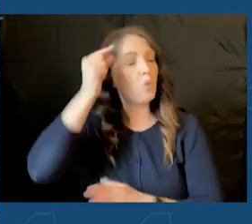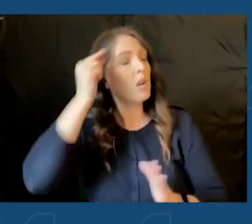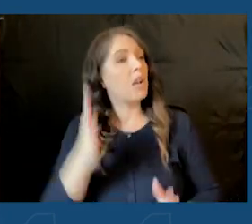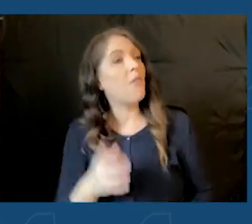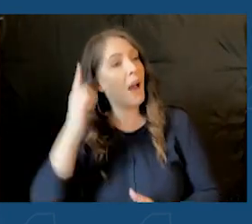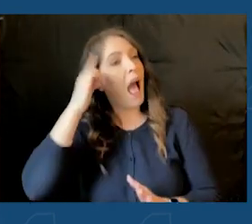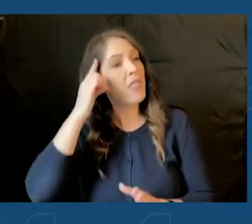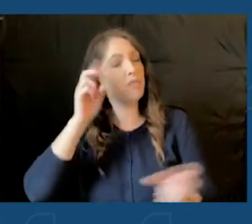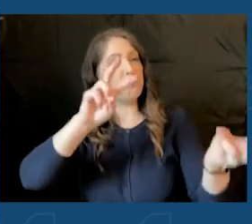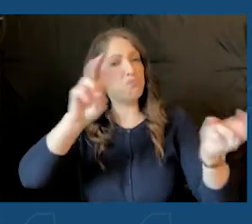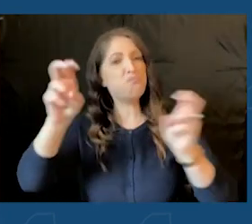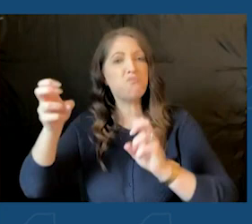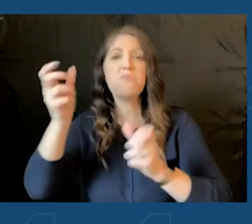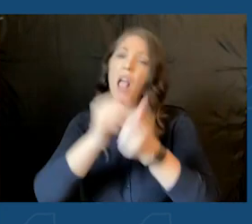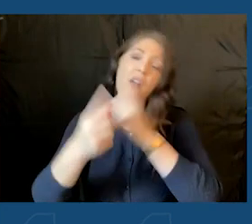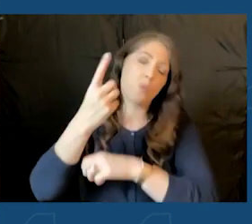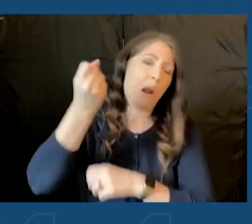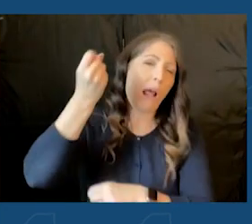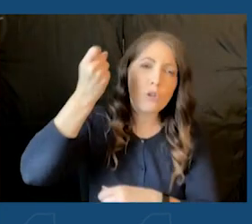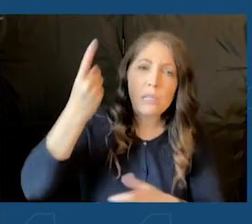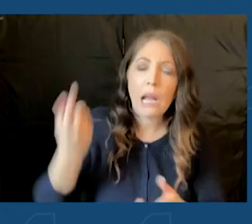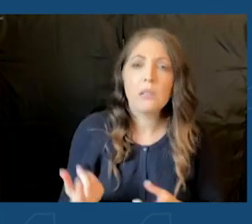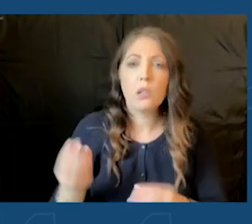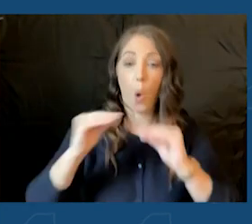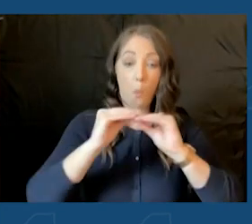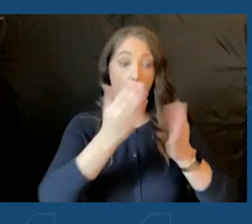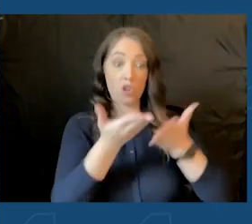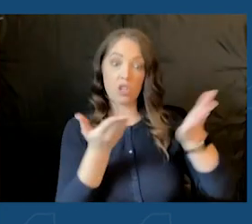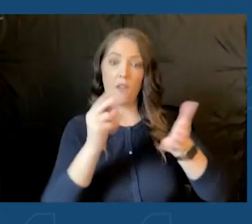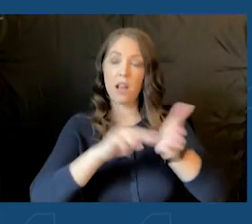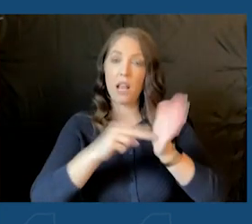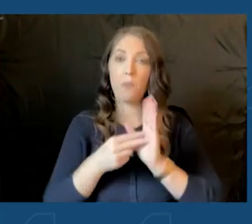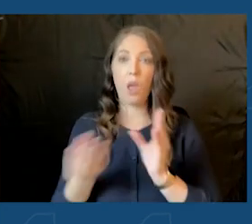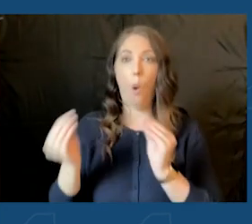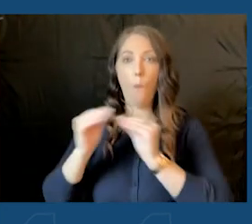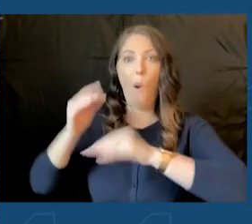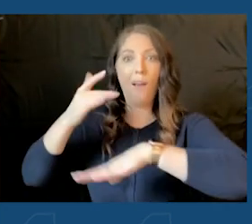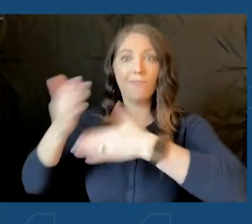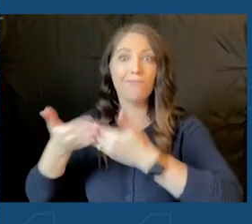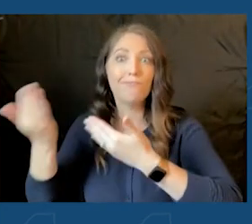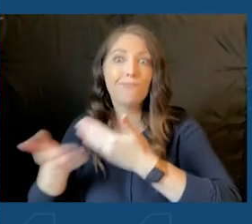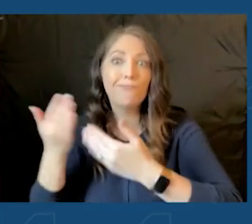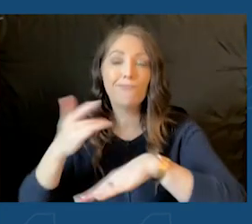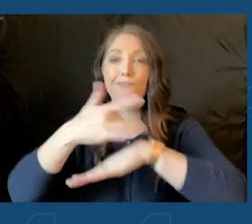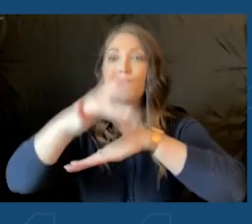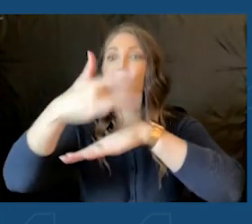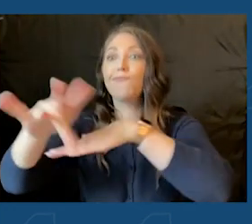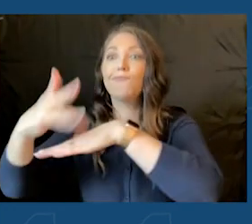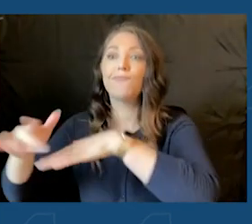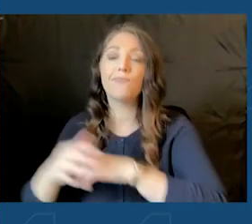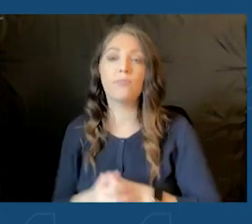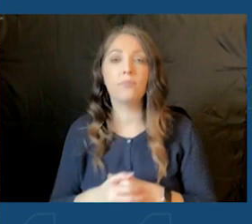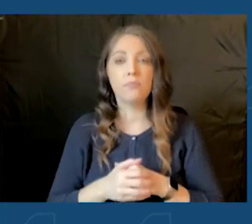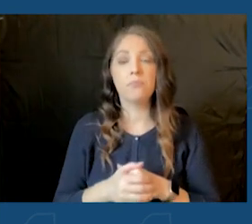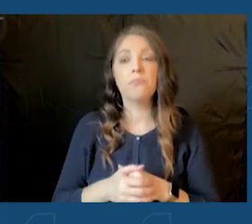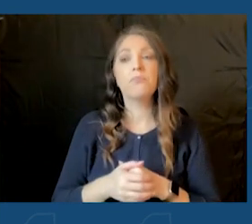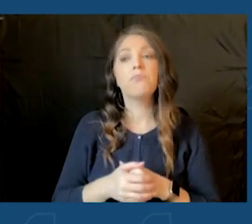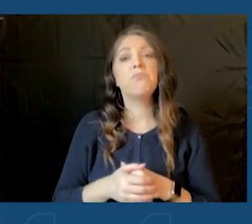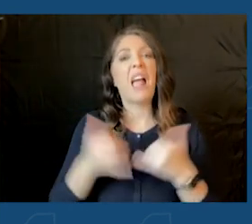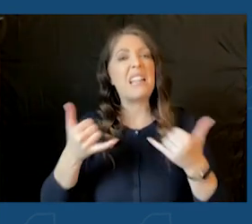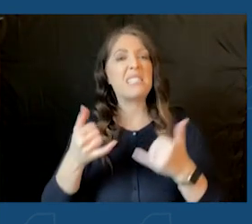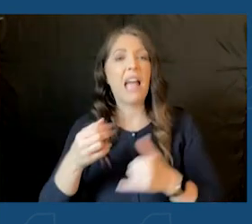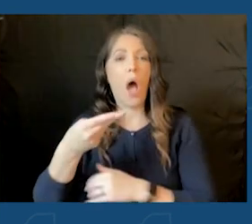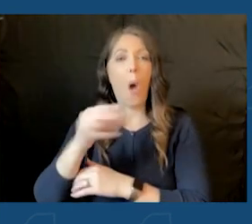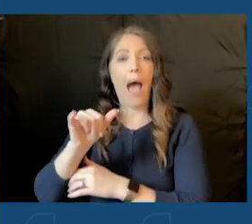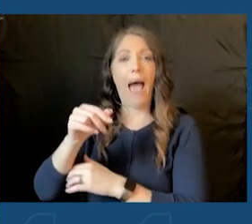understands. More service means more convenience. In a new hybrid work world, people may be traveling a little differently to and from work